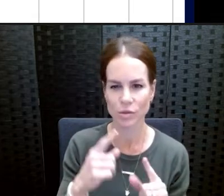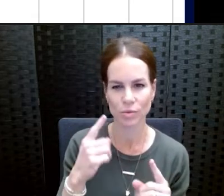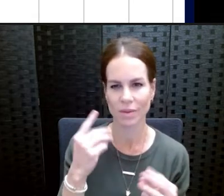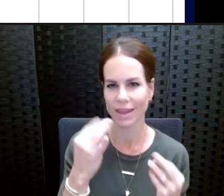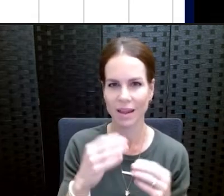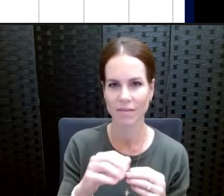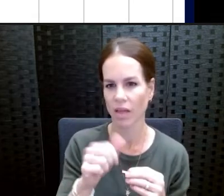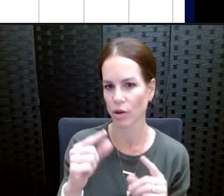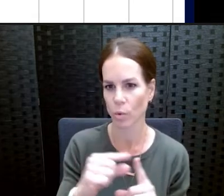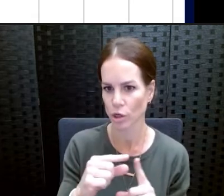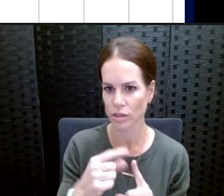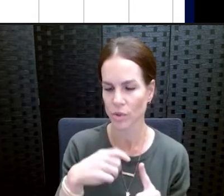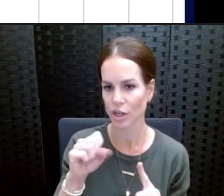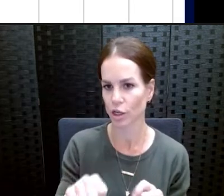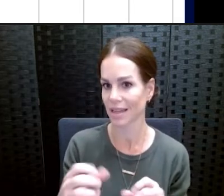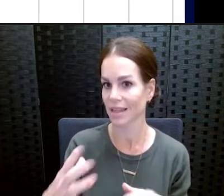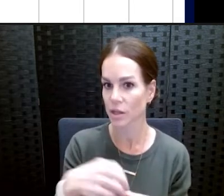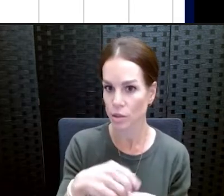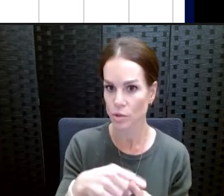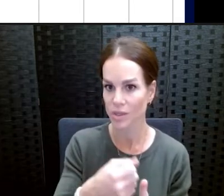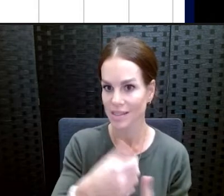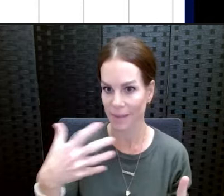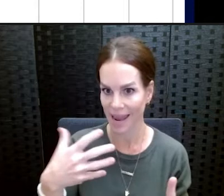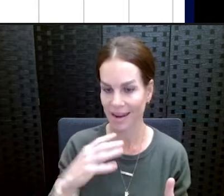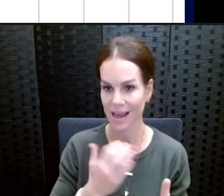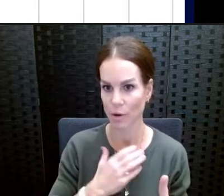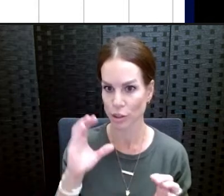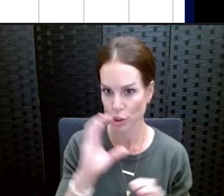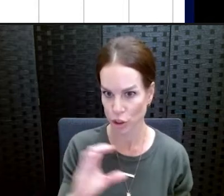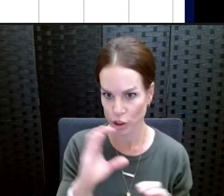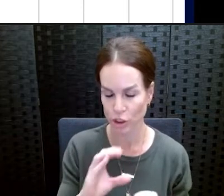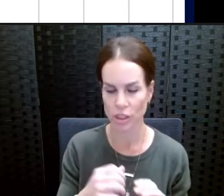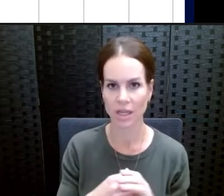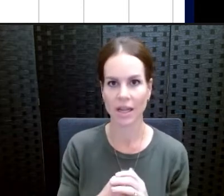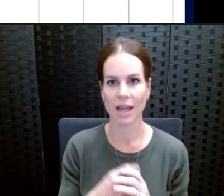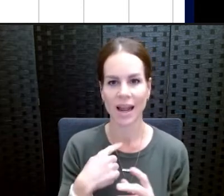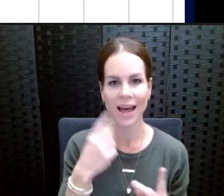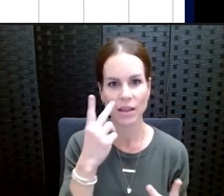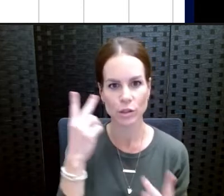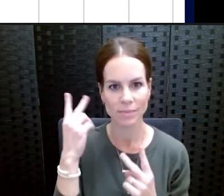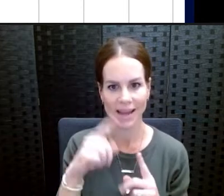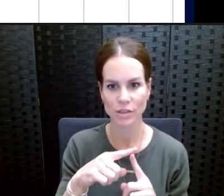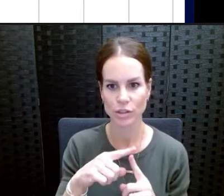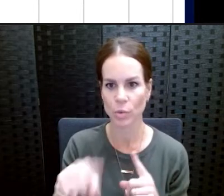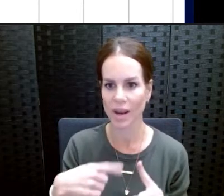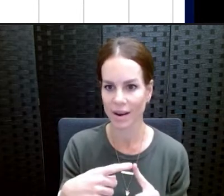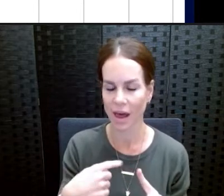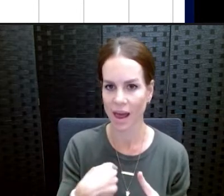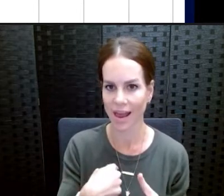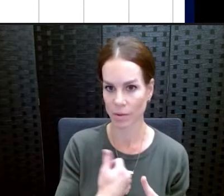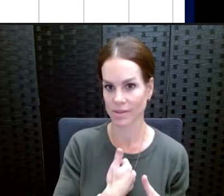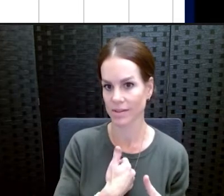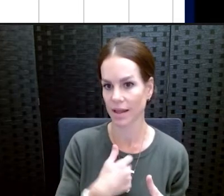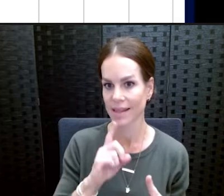lot of results. So we were trying to think of other words to include to expand our search. And I